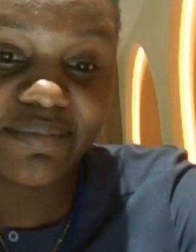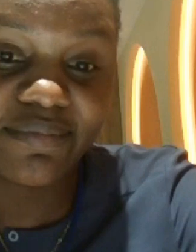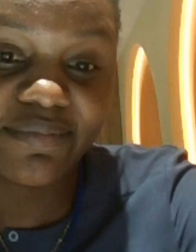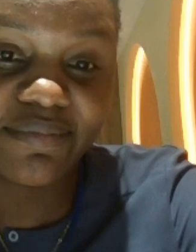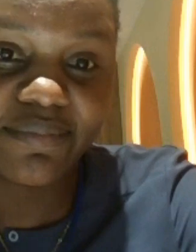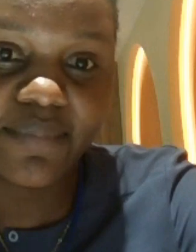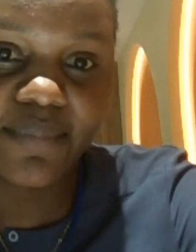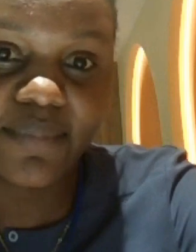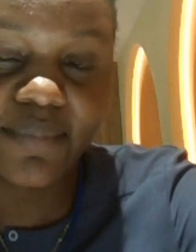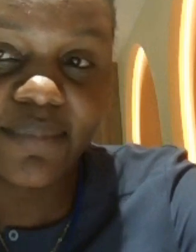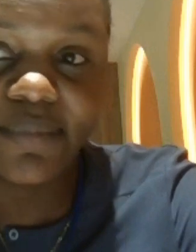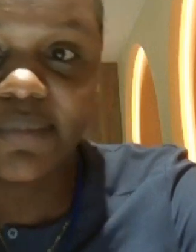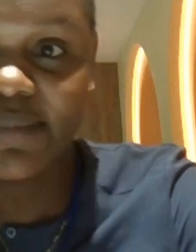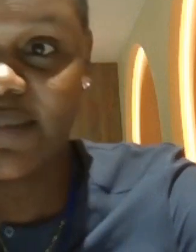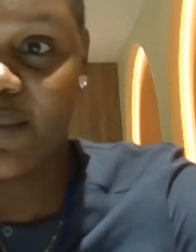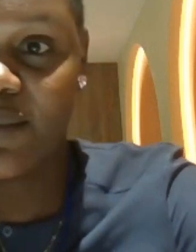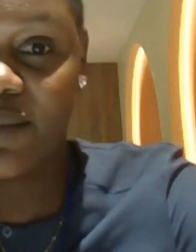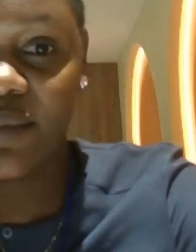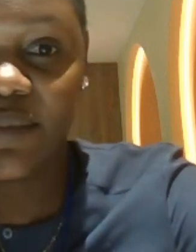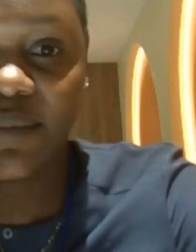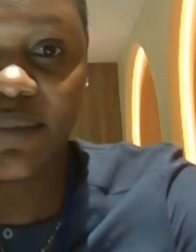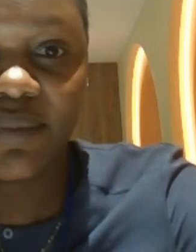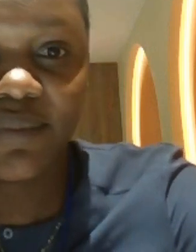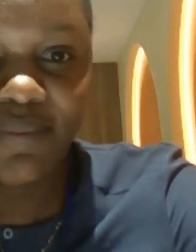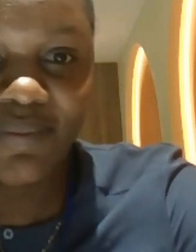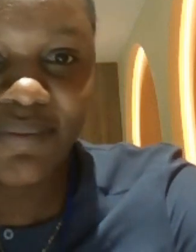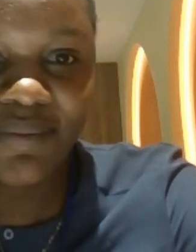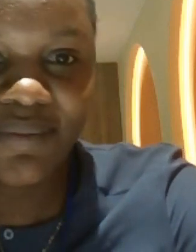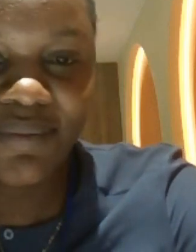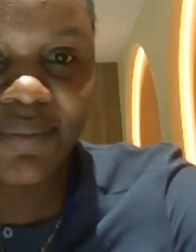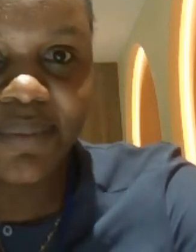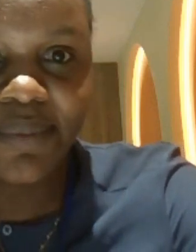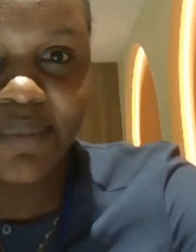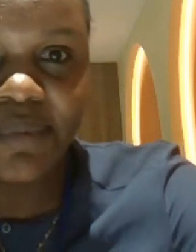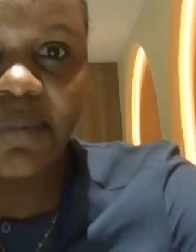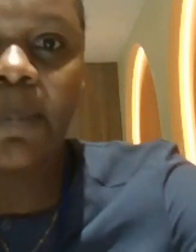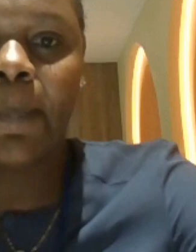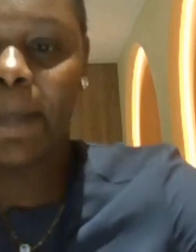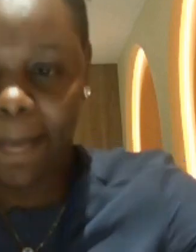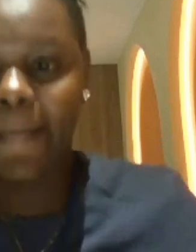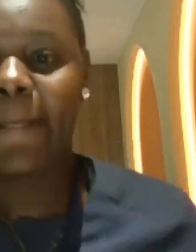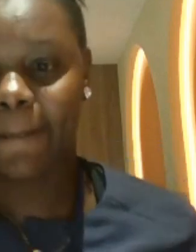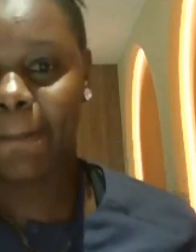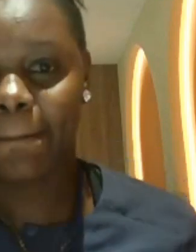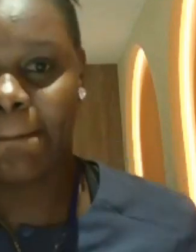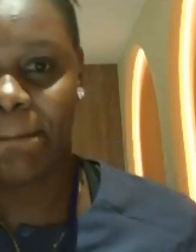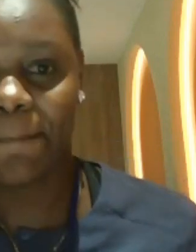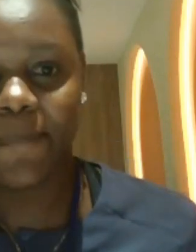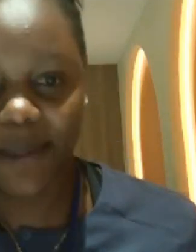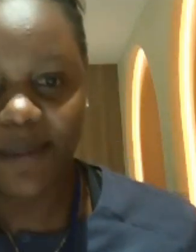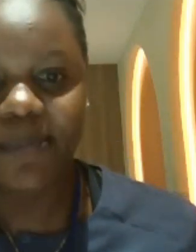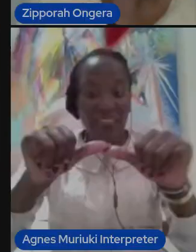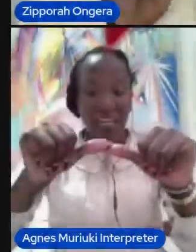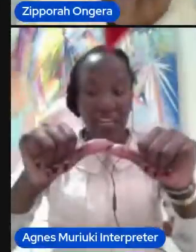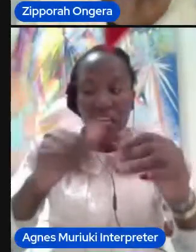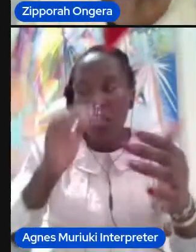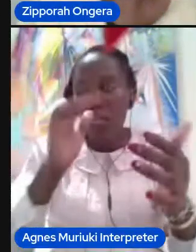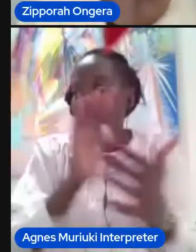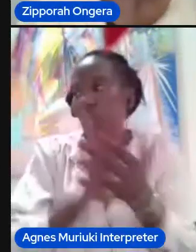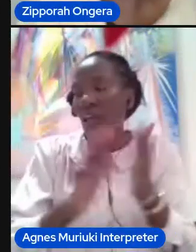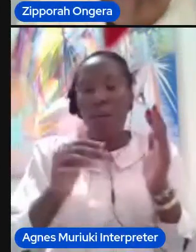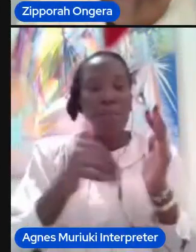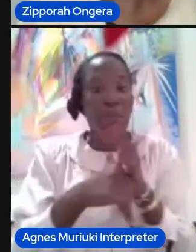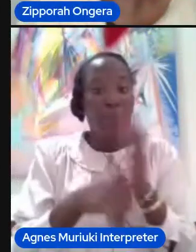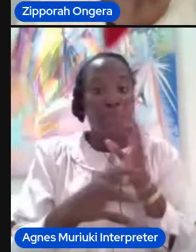about. Most of us know how to start. Sometimes we don't know how to maintain. If I tell you I started social